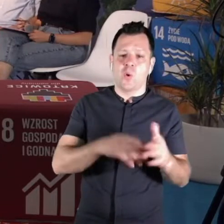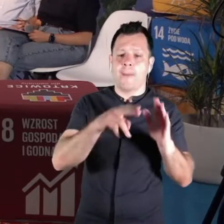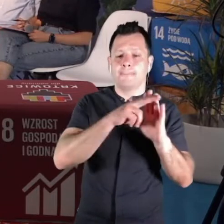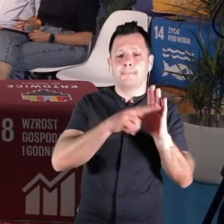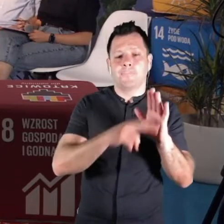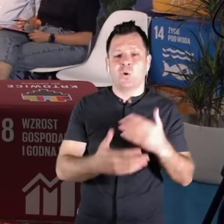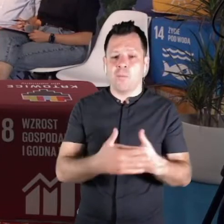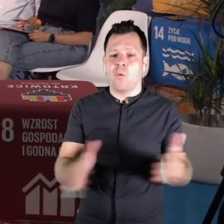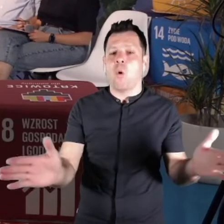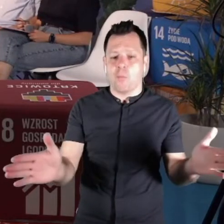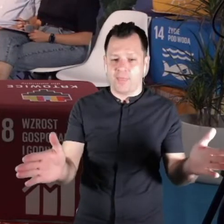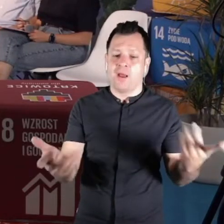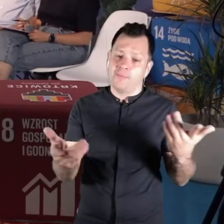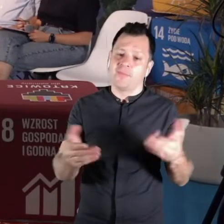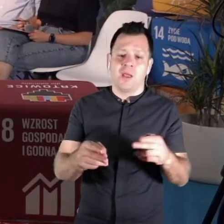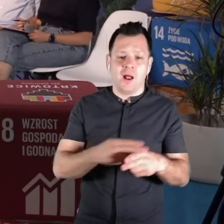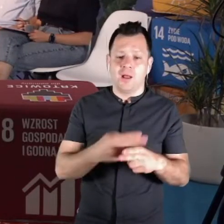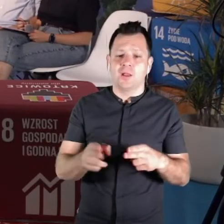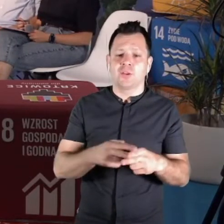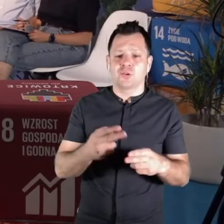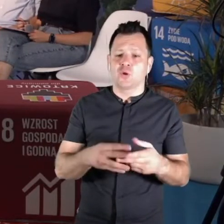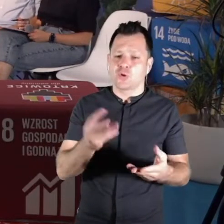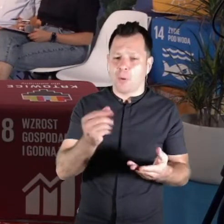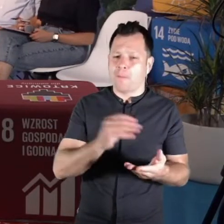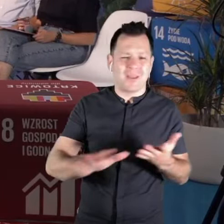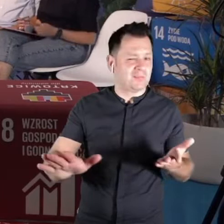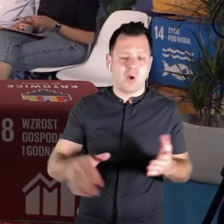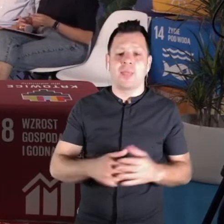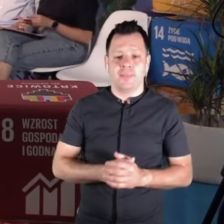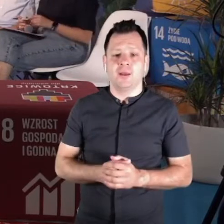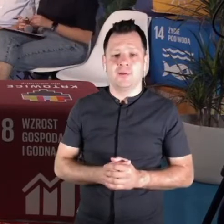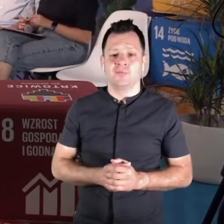lot of tools that you can use in your cities.